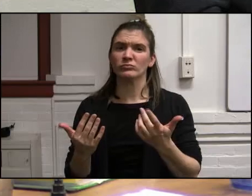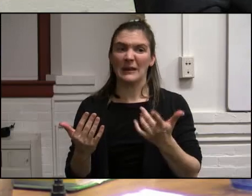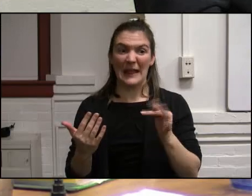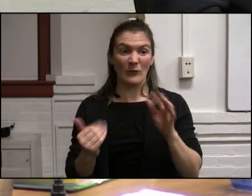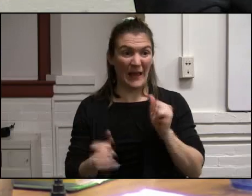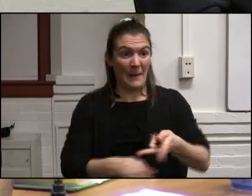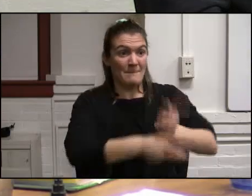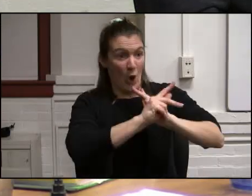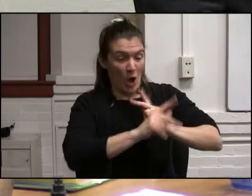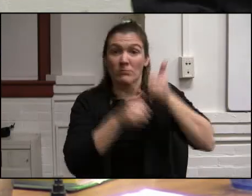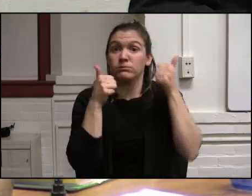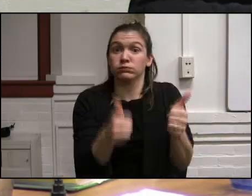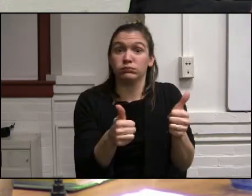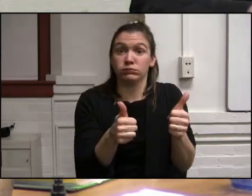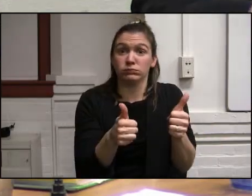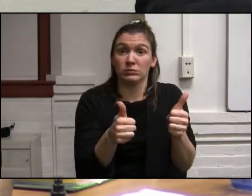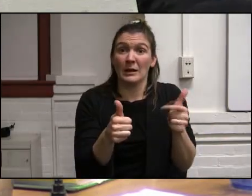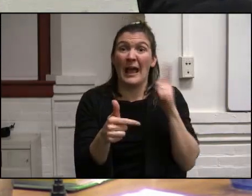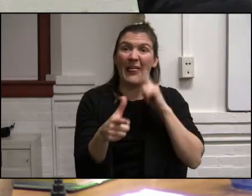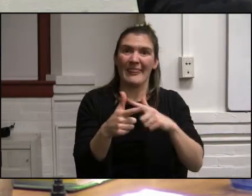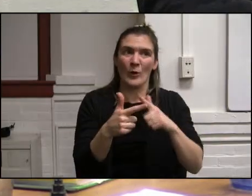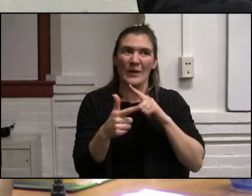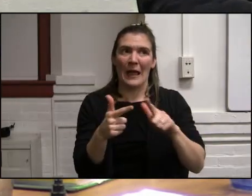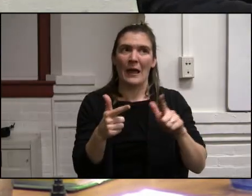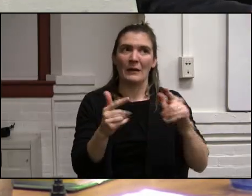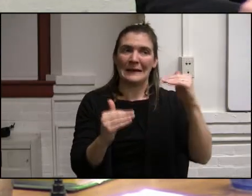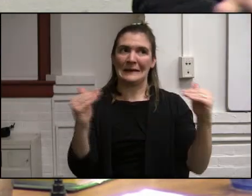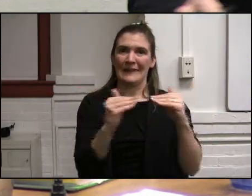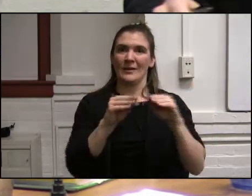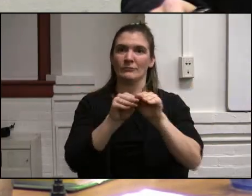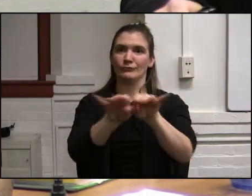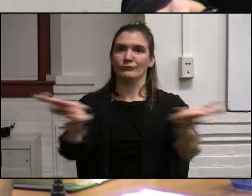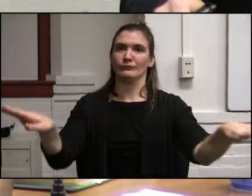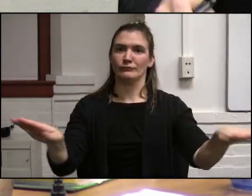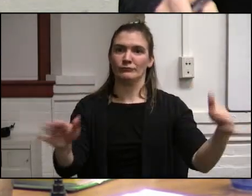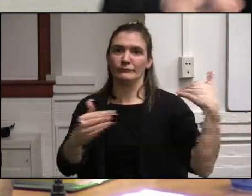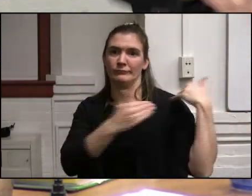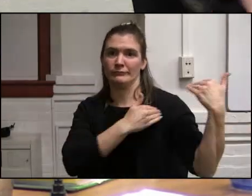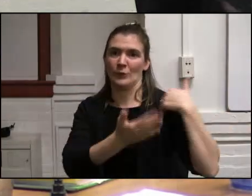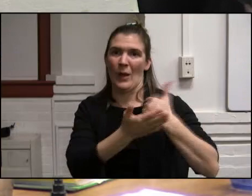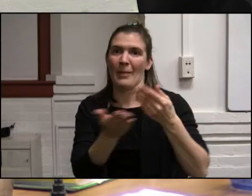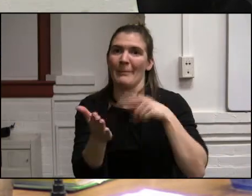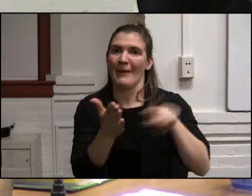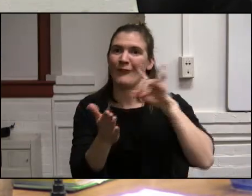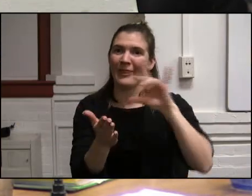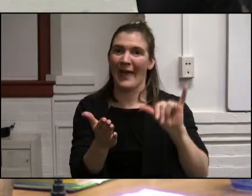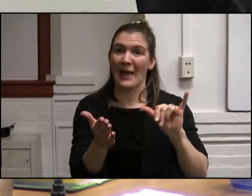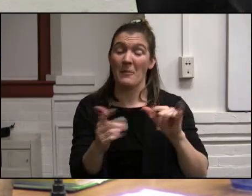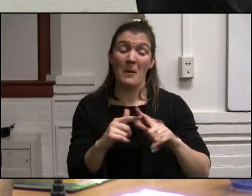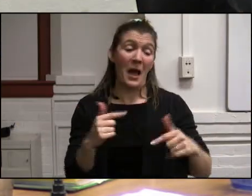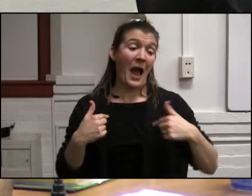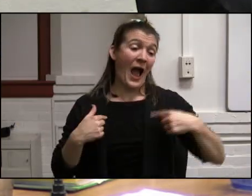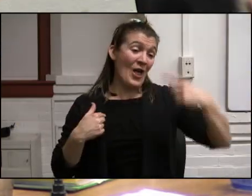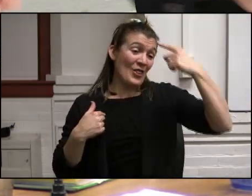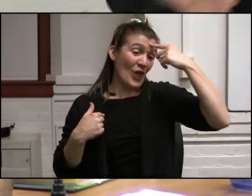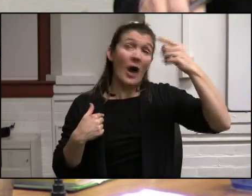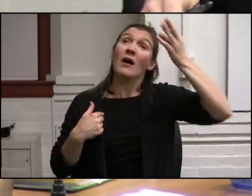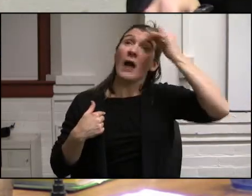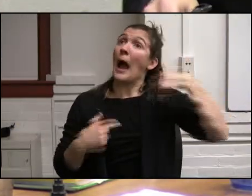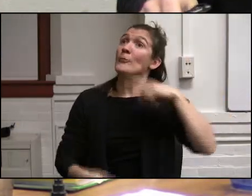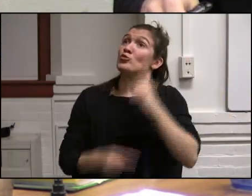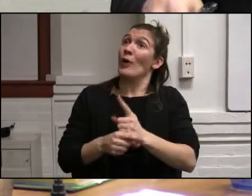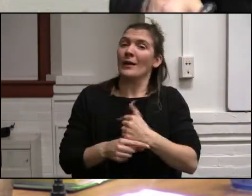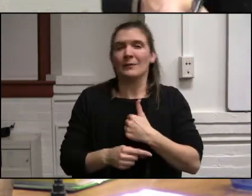general obligation bond and just spread it over the whole community. And I kind of thought that, as I often do when I have a thought, I think I'm